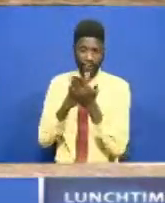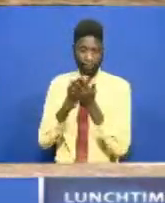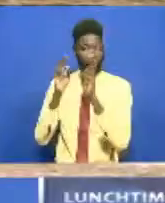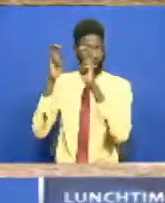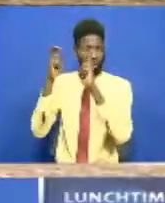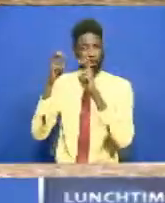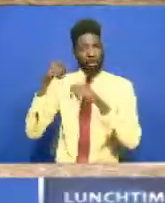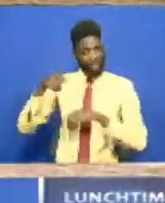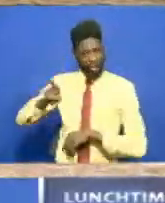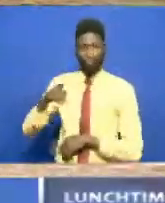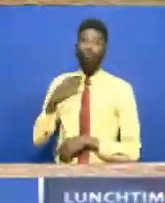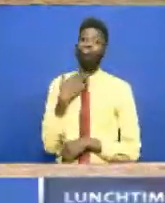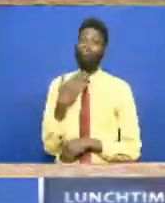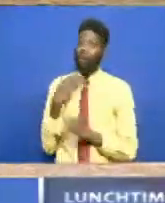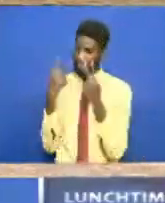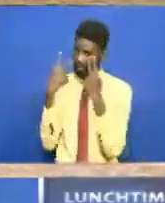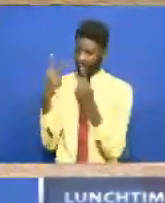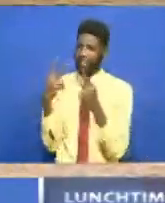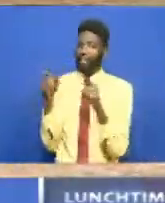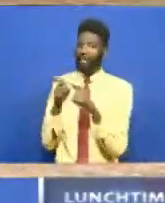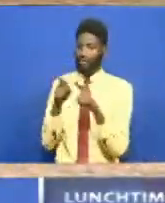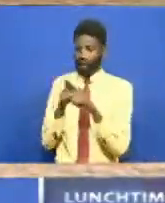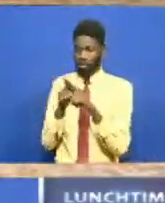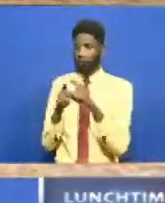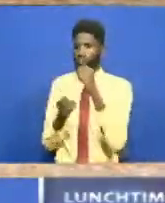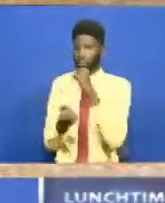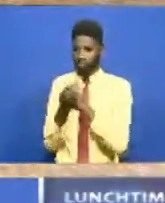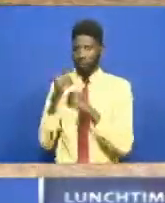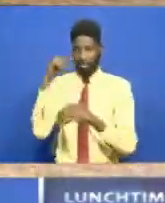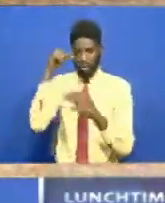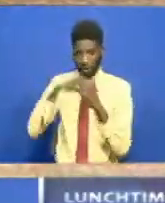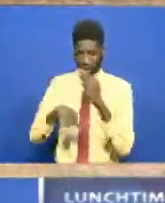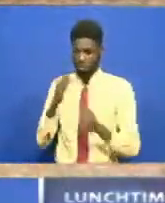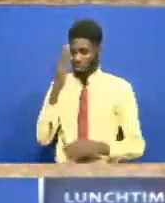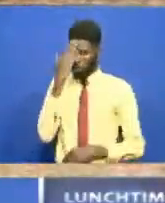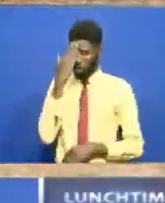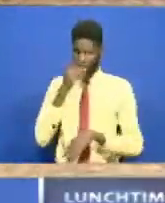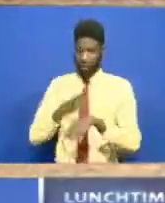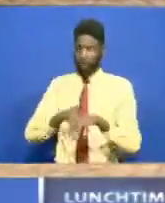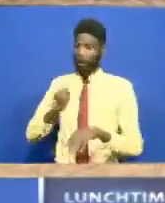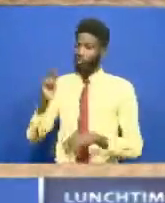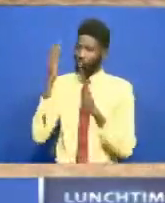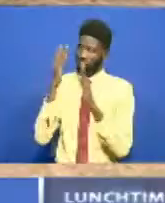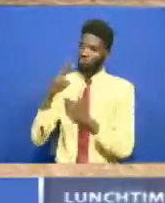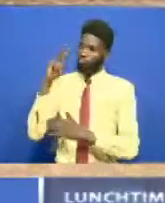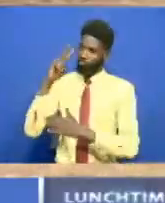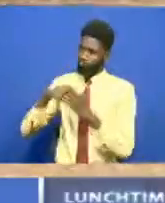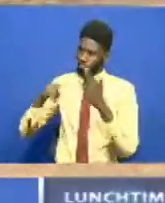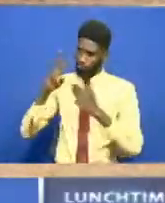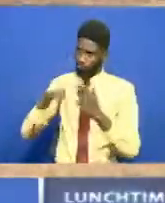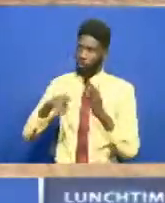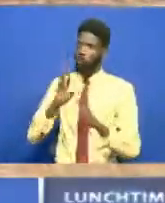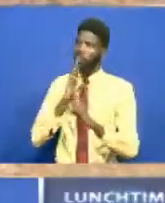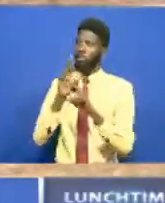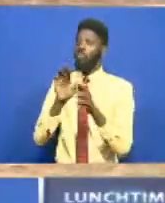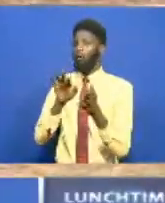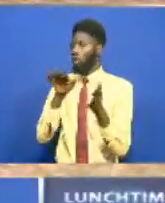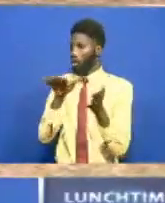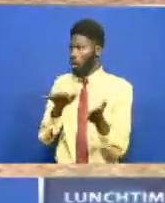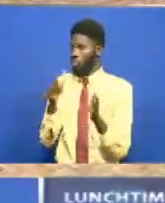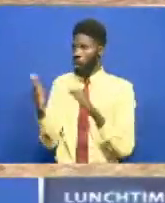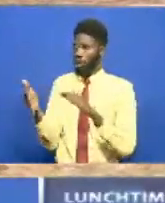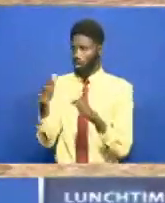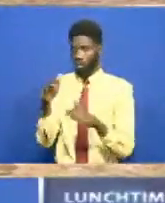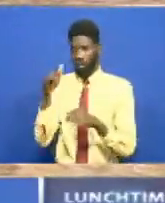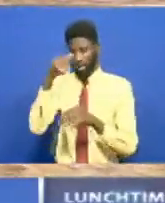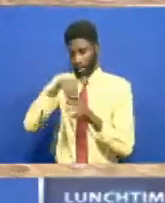that he would like to see highlighted come Monday, as Kenyans shall be read to that report at the Bombers